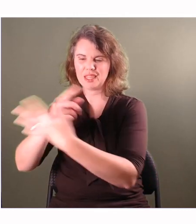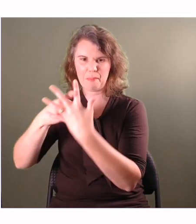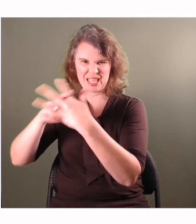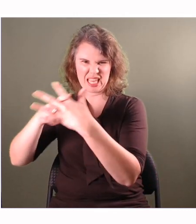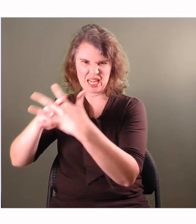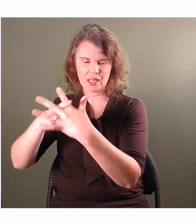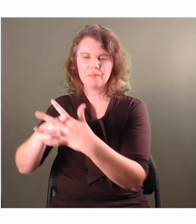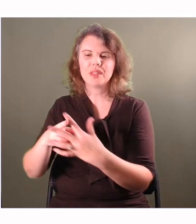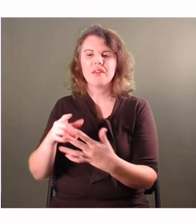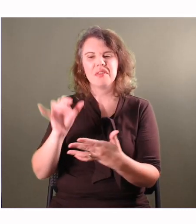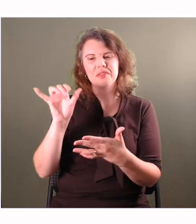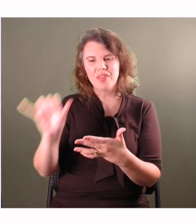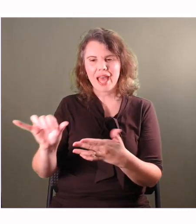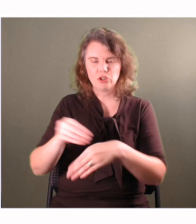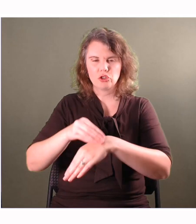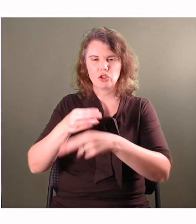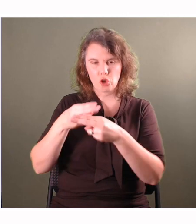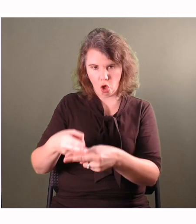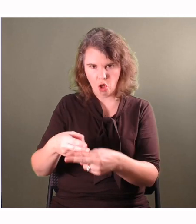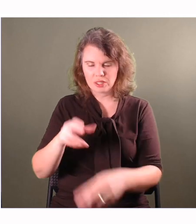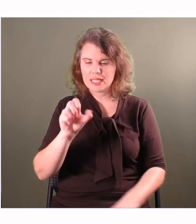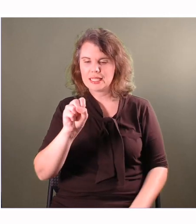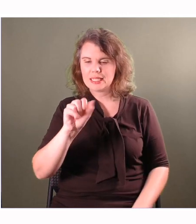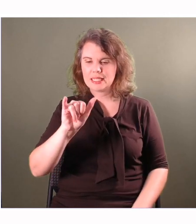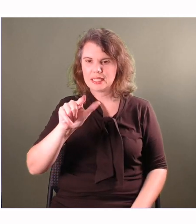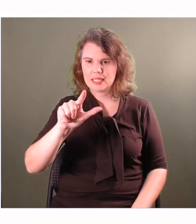That's something that's known as the syllable position effect.